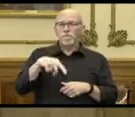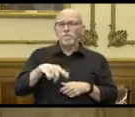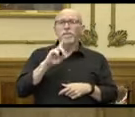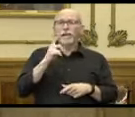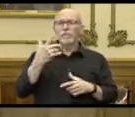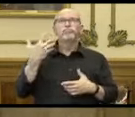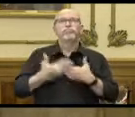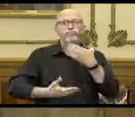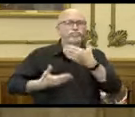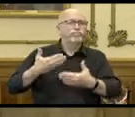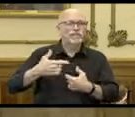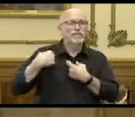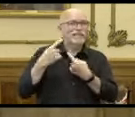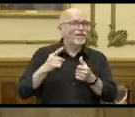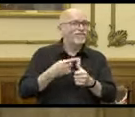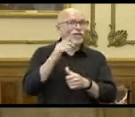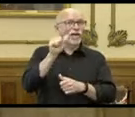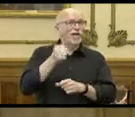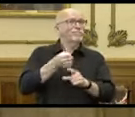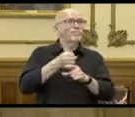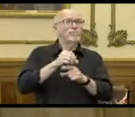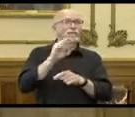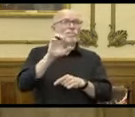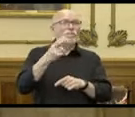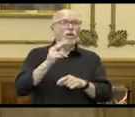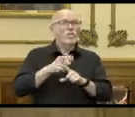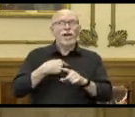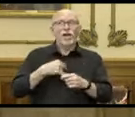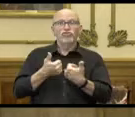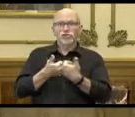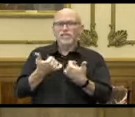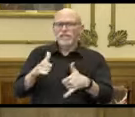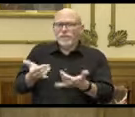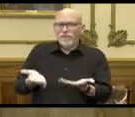long way since our first case in March, but the challenges remain.